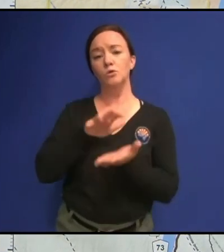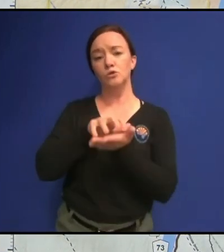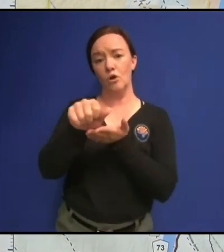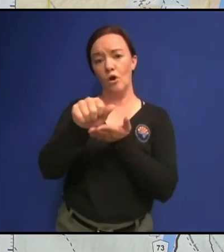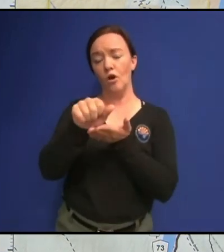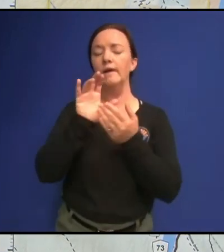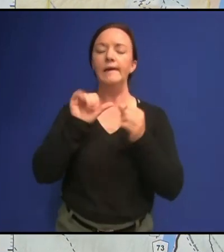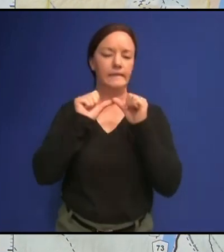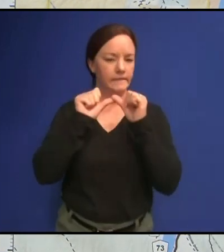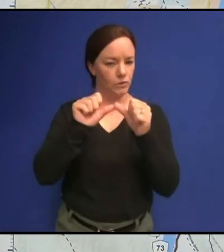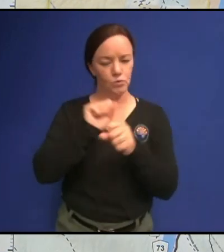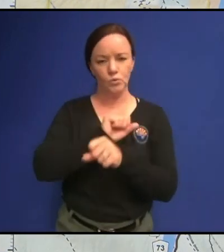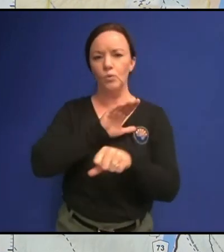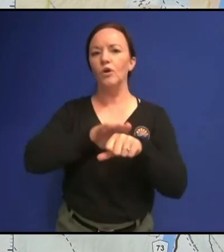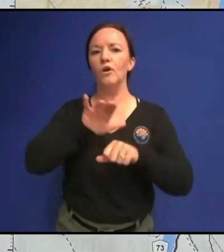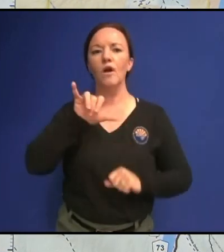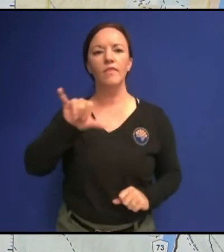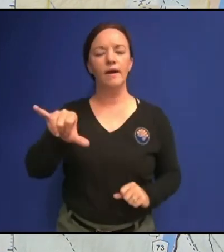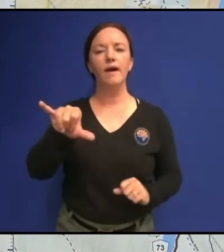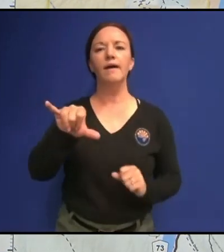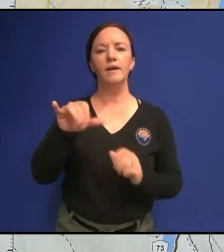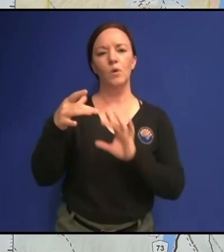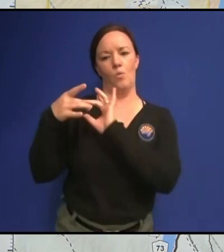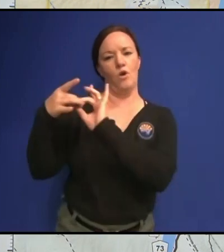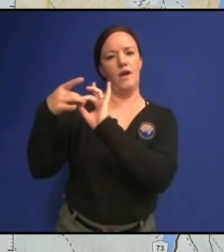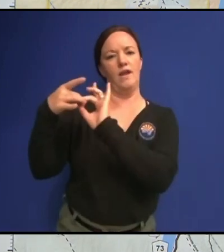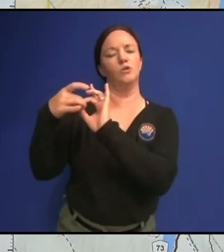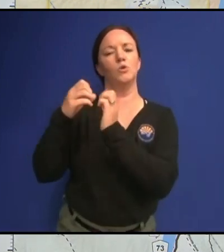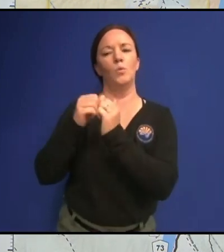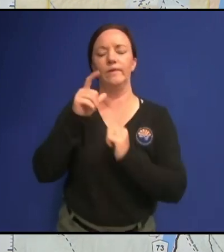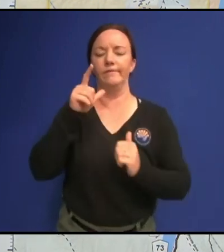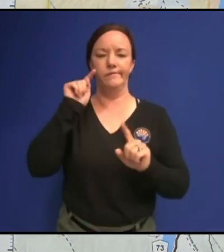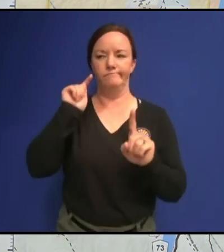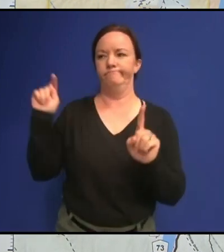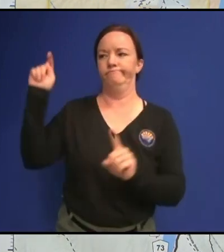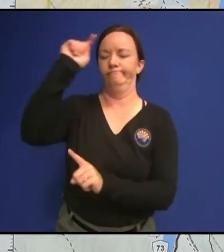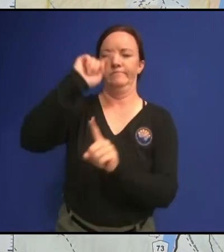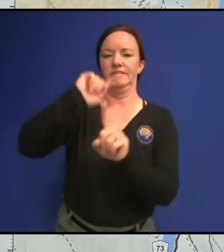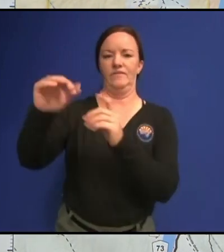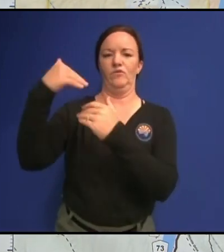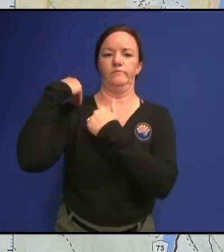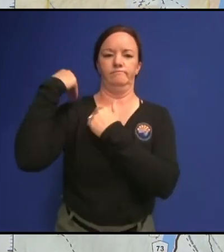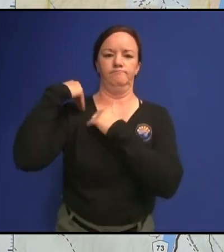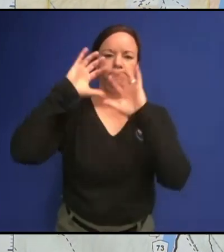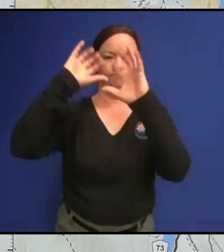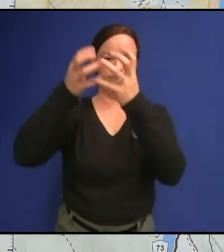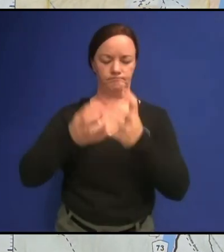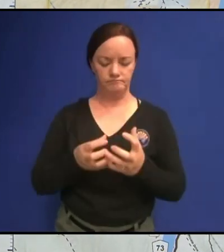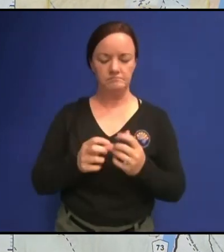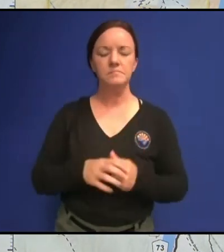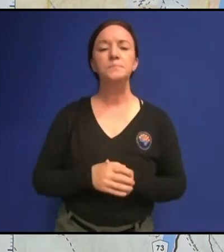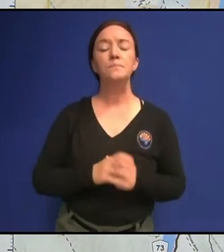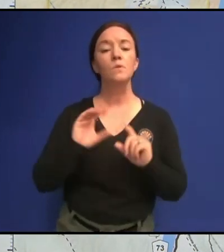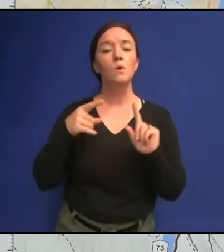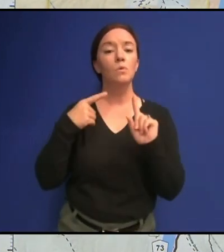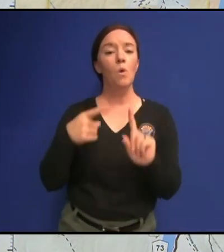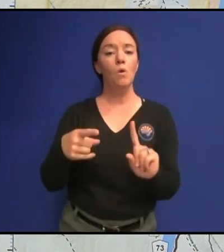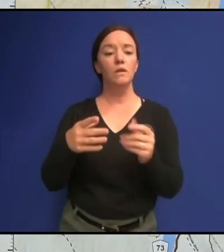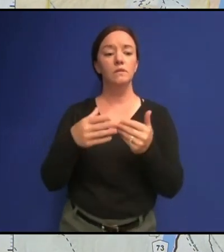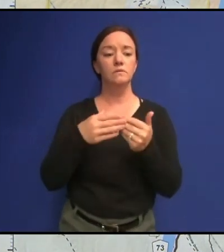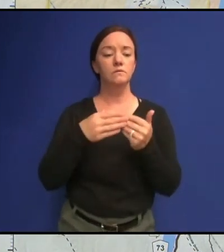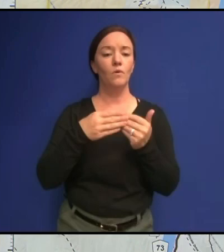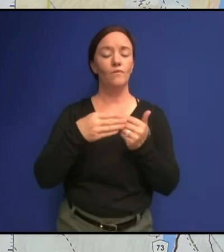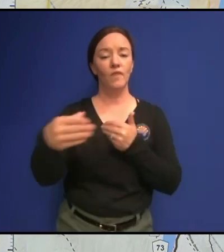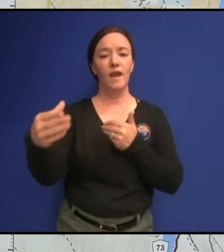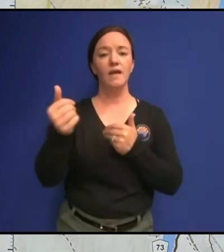the individuals responsible for the different areas that they pass through. And then the goal is over the next several